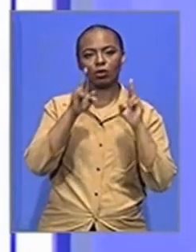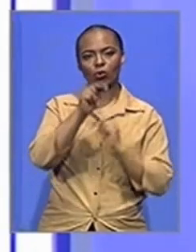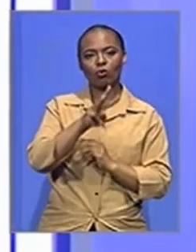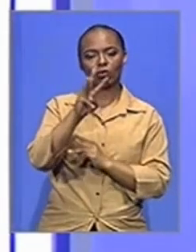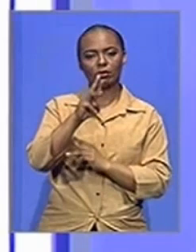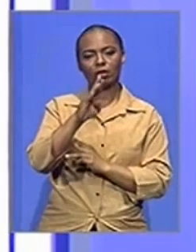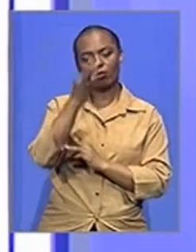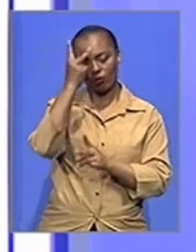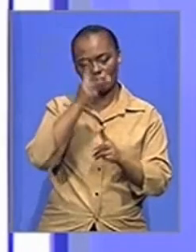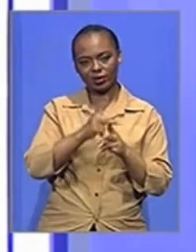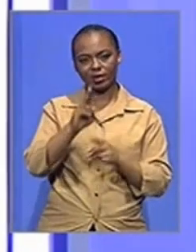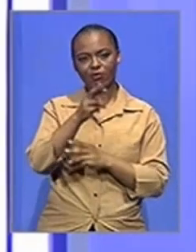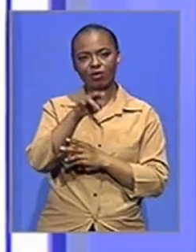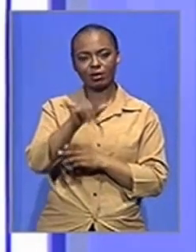Hanyane.